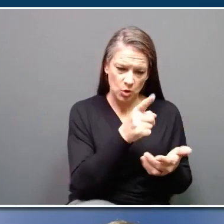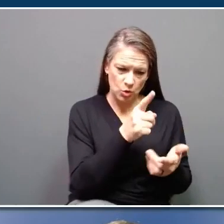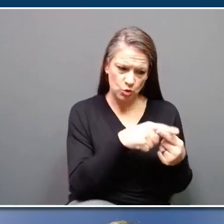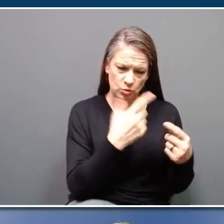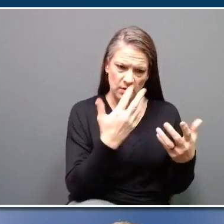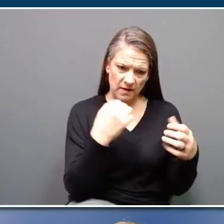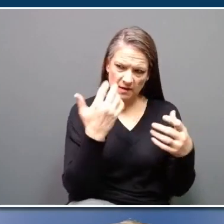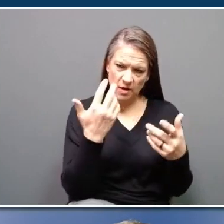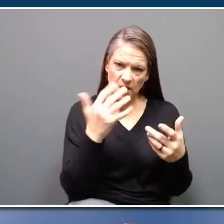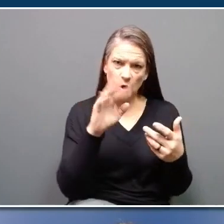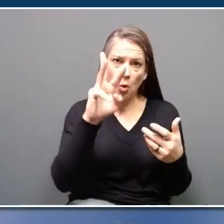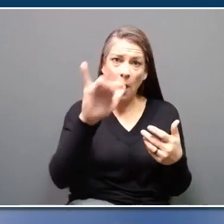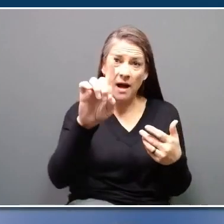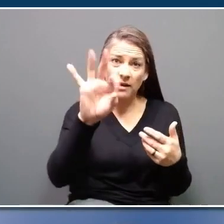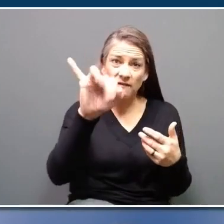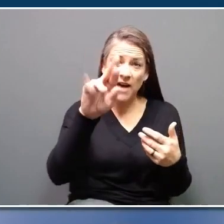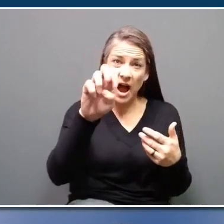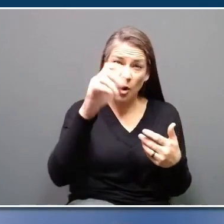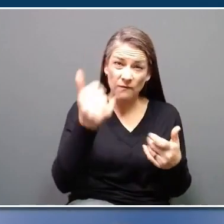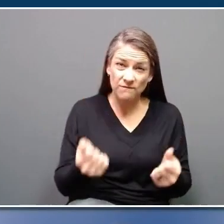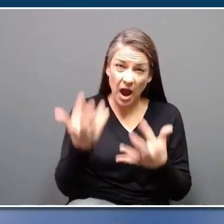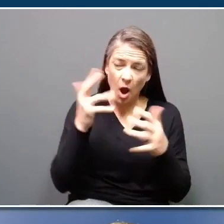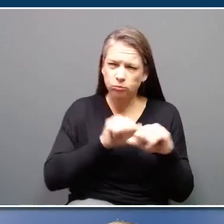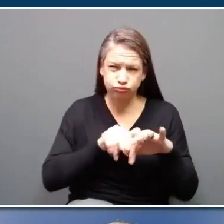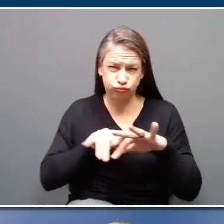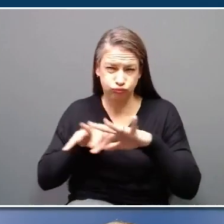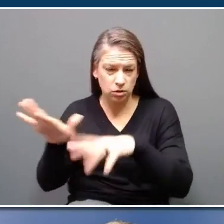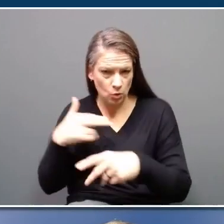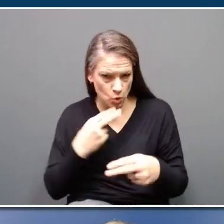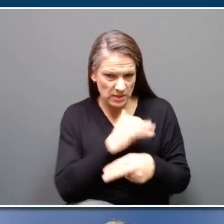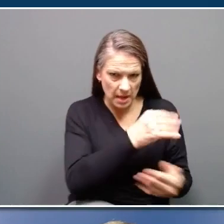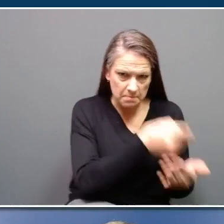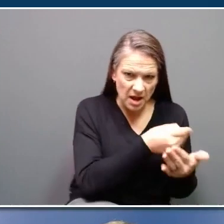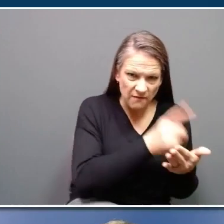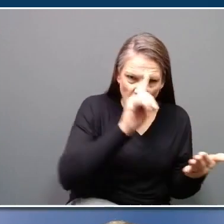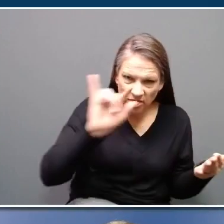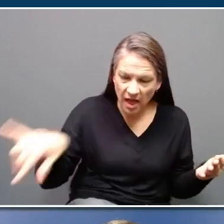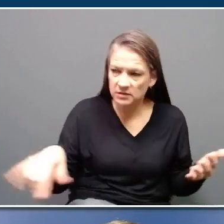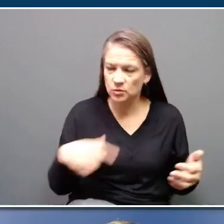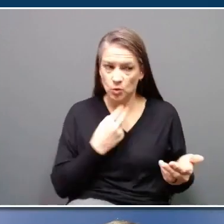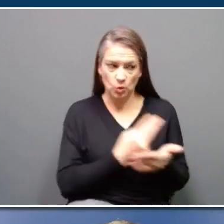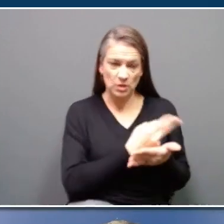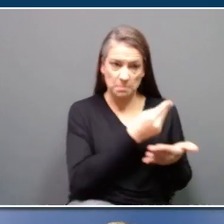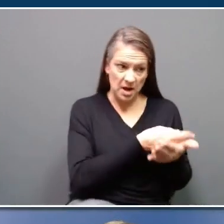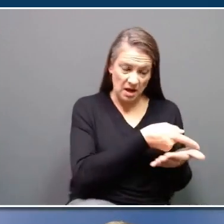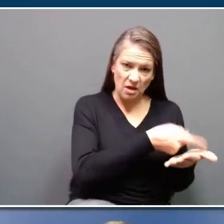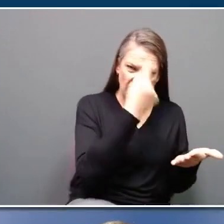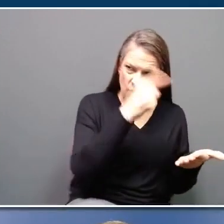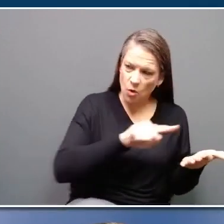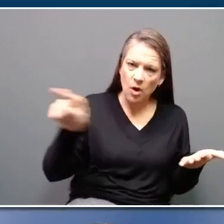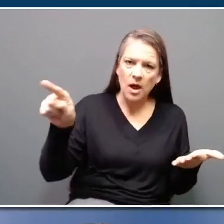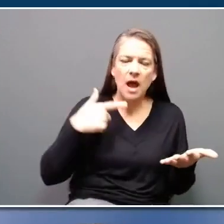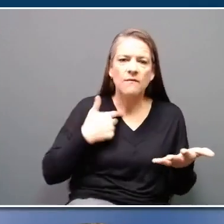that were all over the state for a period of time. They're what we use when we have extra prisoners we're asked to house, and we have a